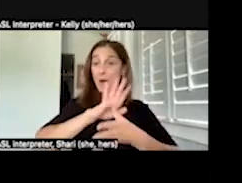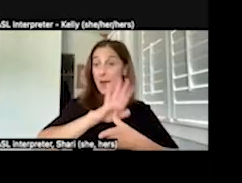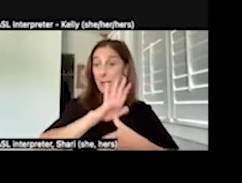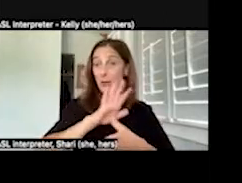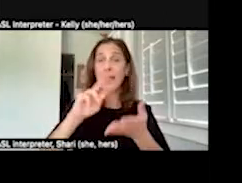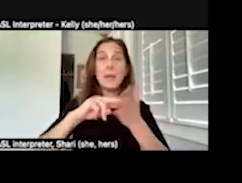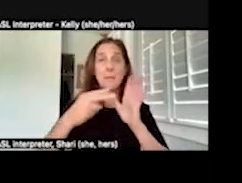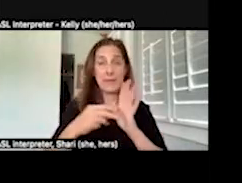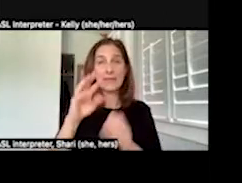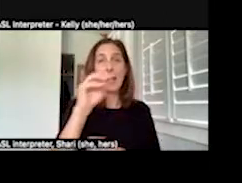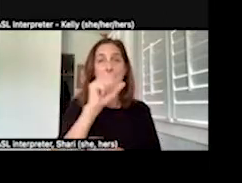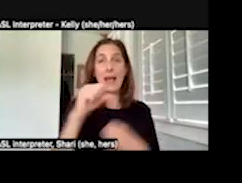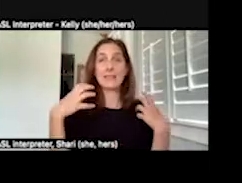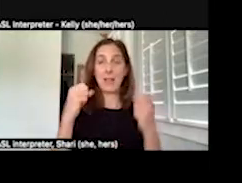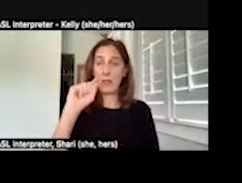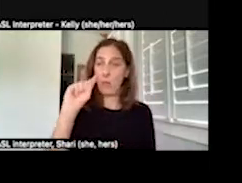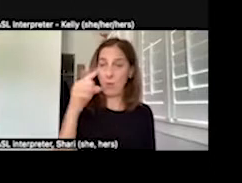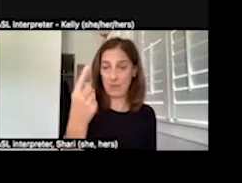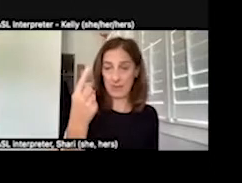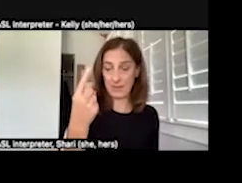as secondary coverage.